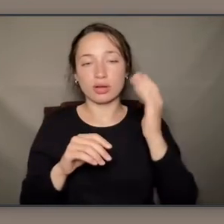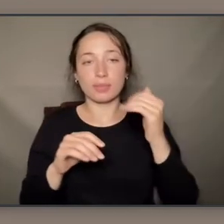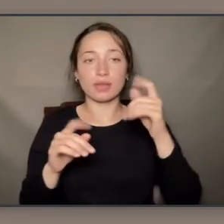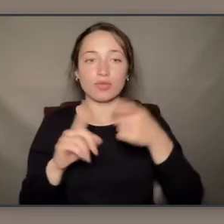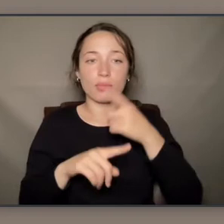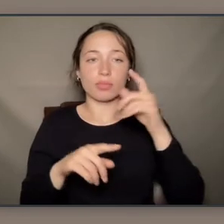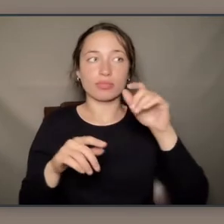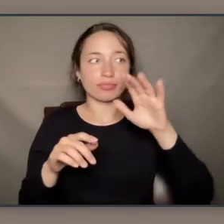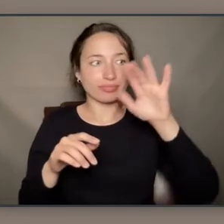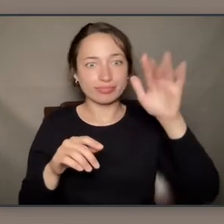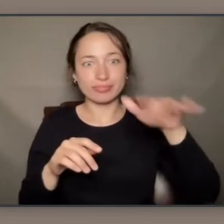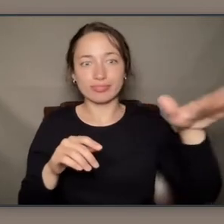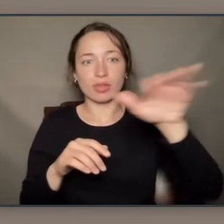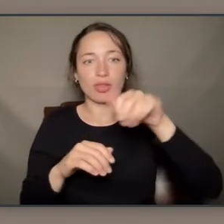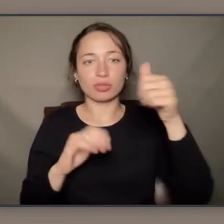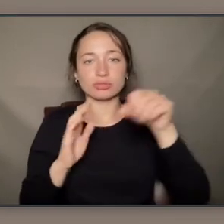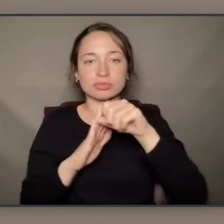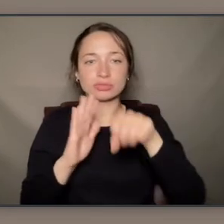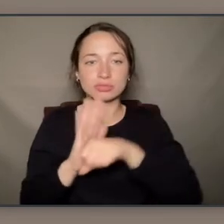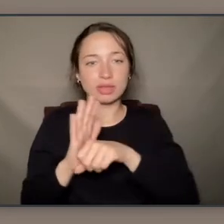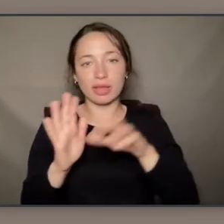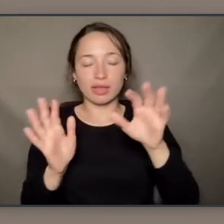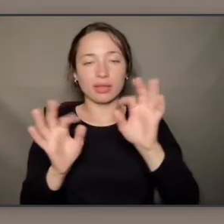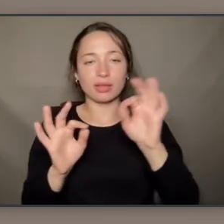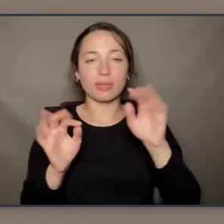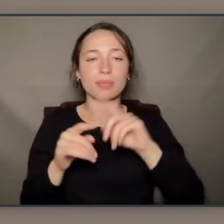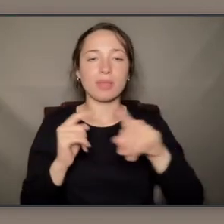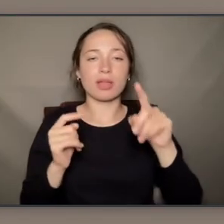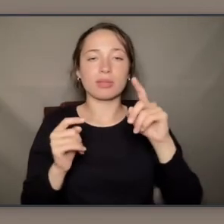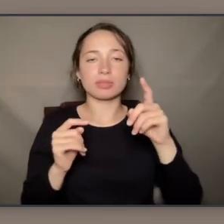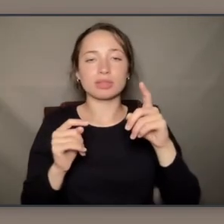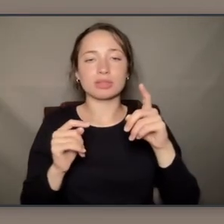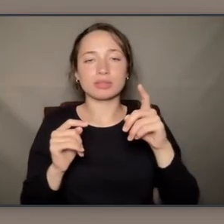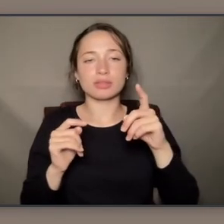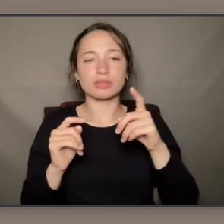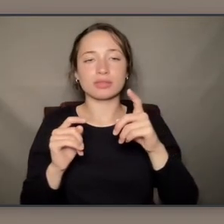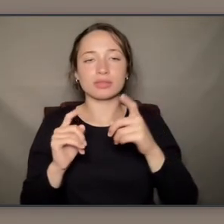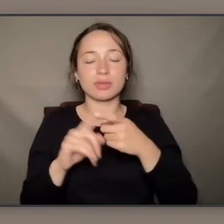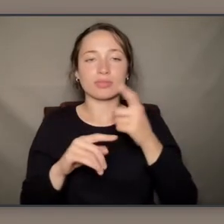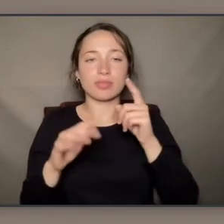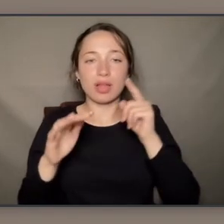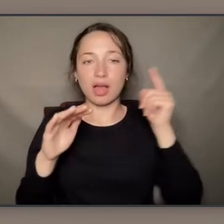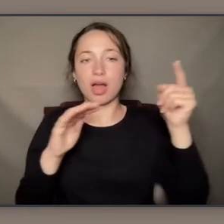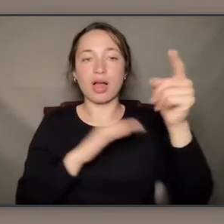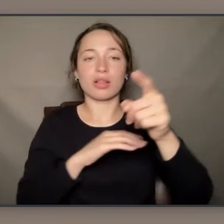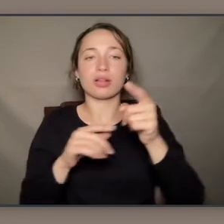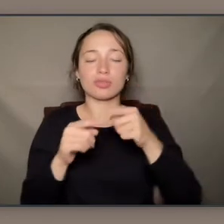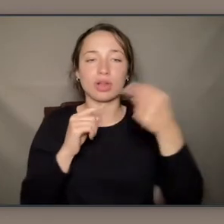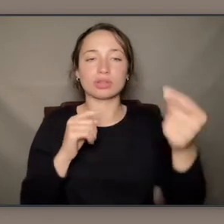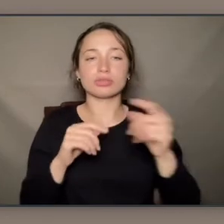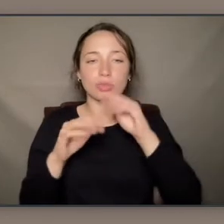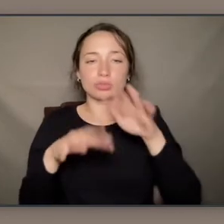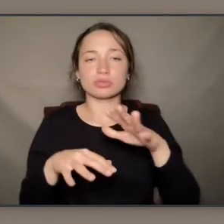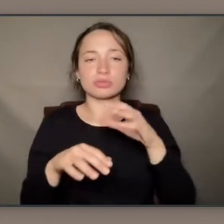away, and I mean away, not just from another state, but of course from across the ocean.